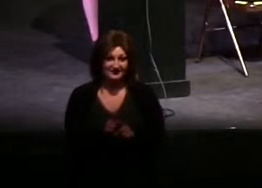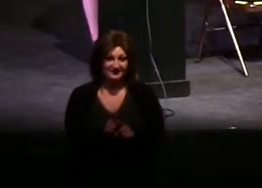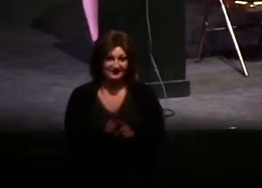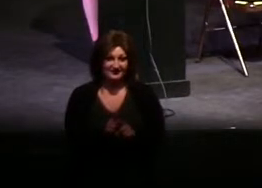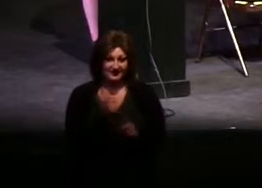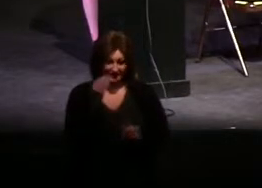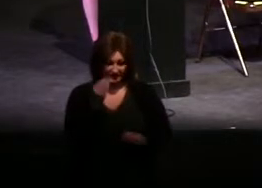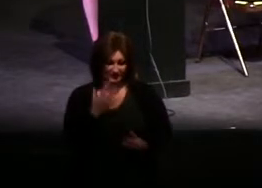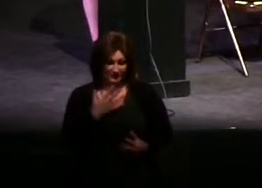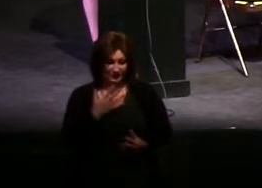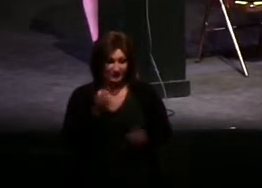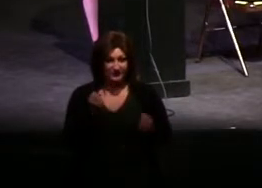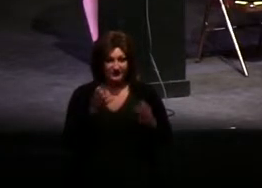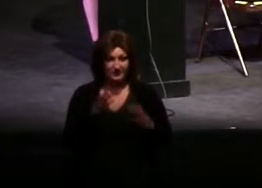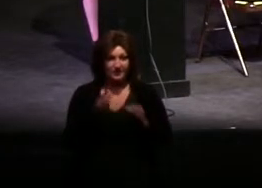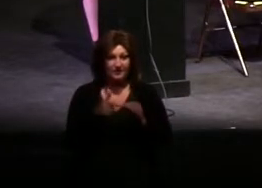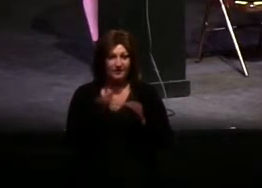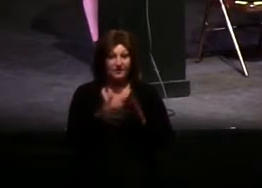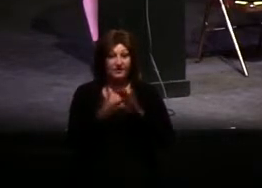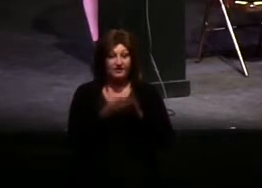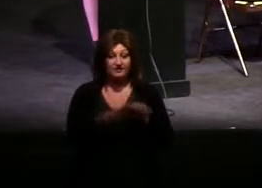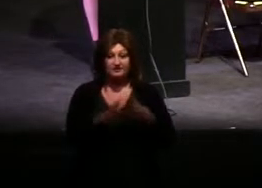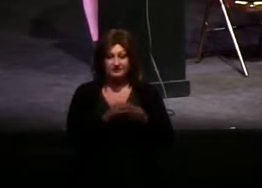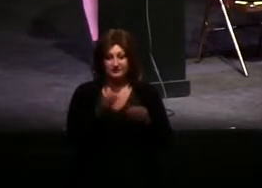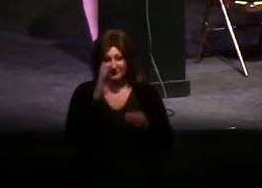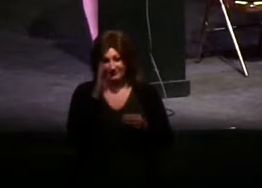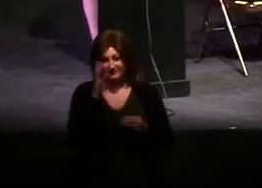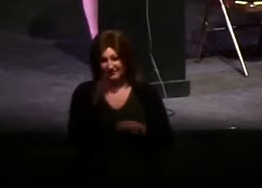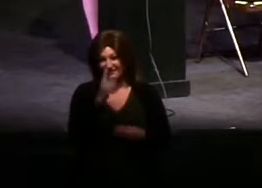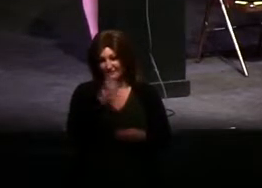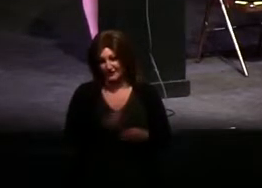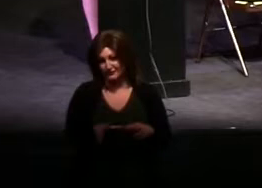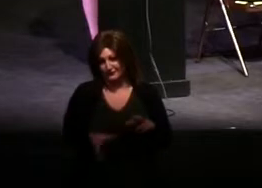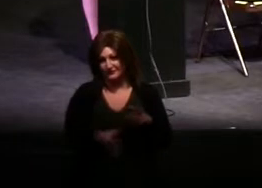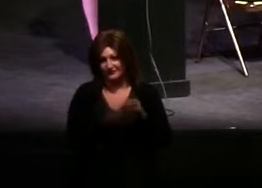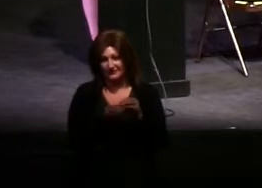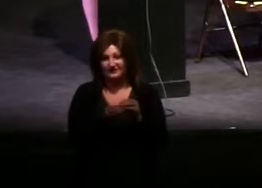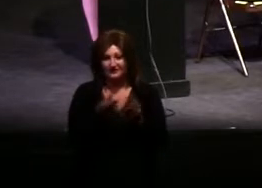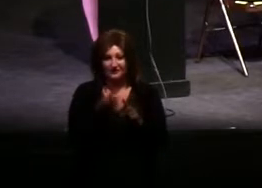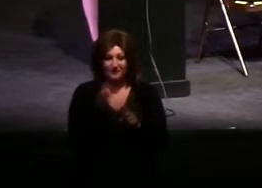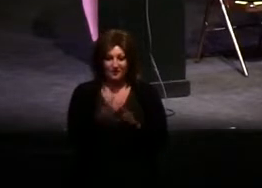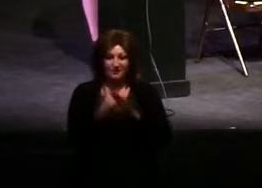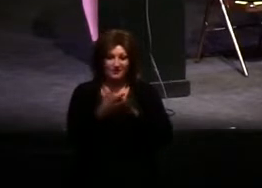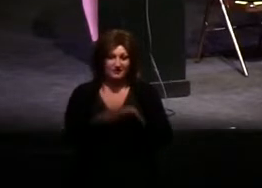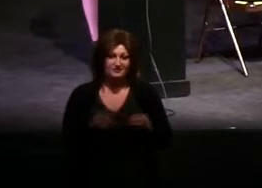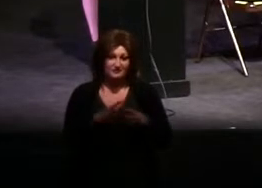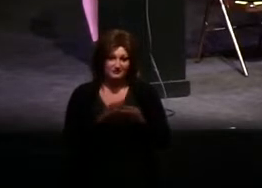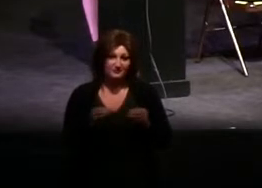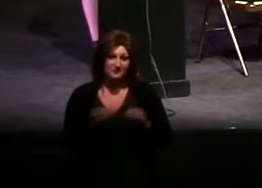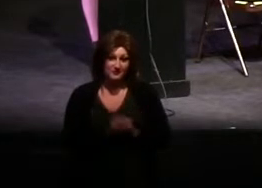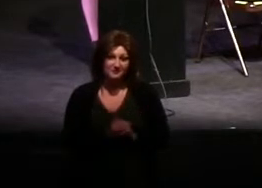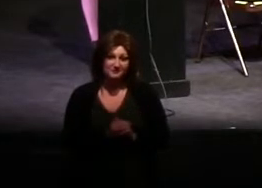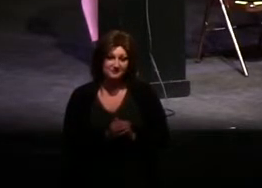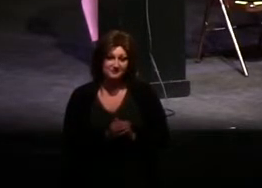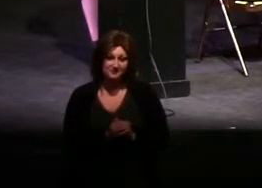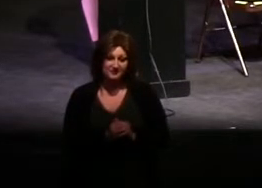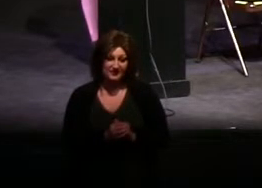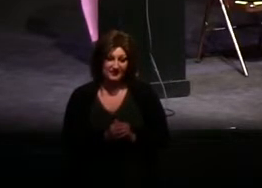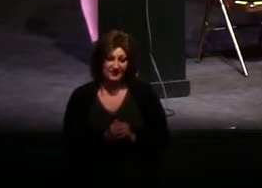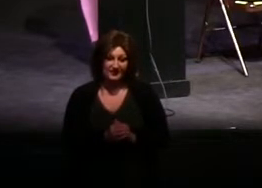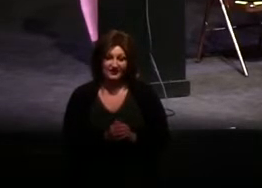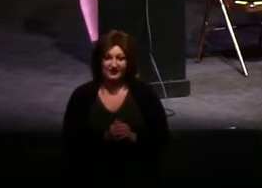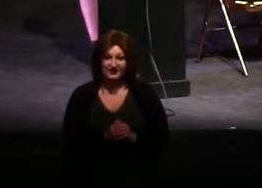he told me quite a bit of that story, and I made up a bit of fiction from that story. And this is